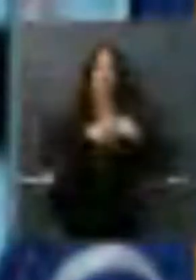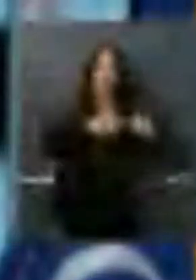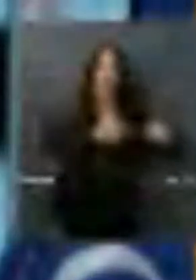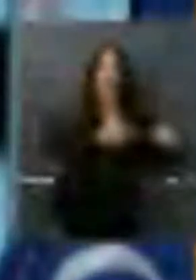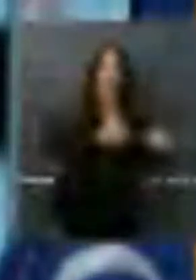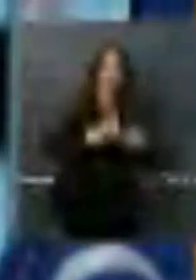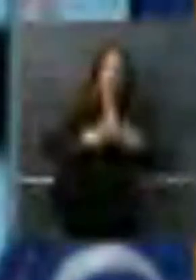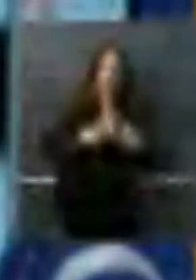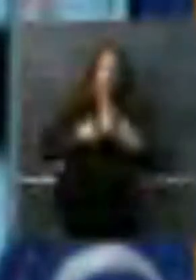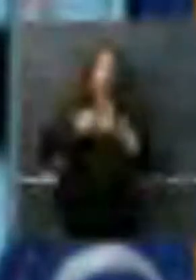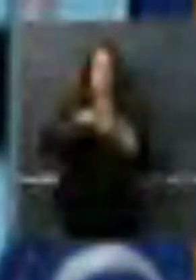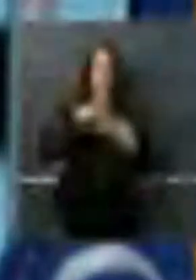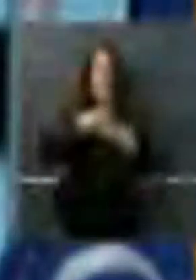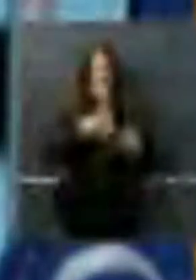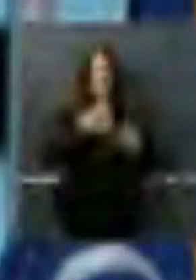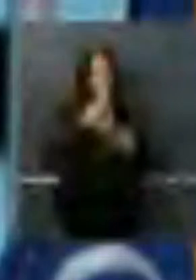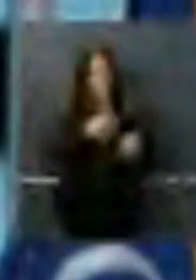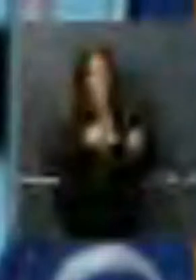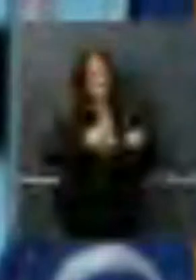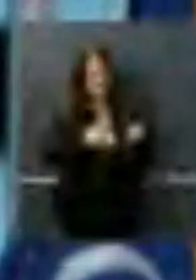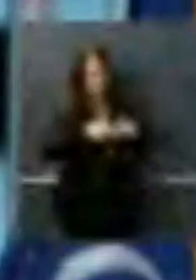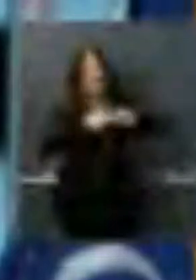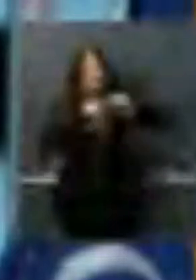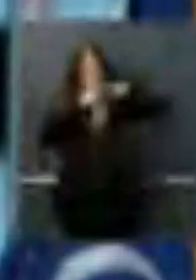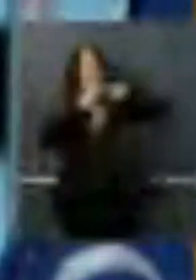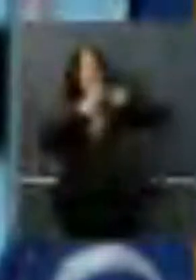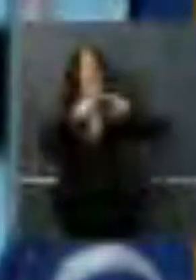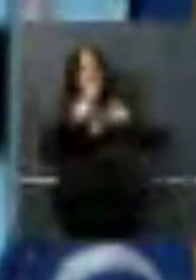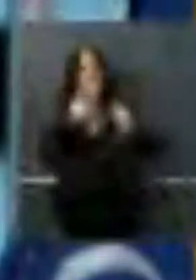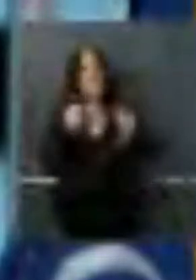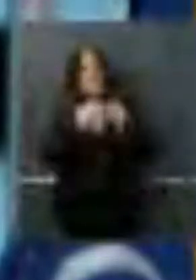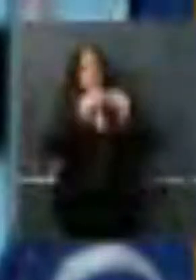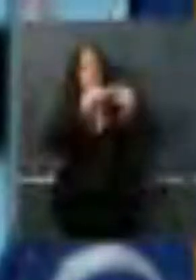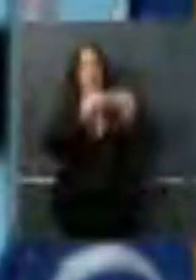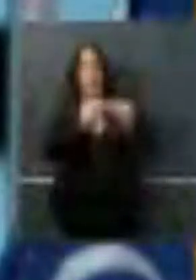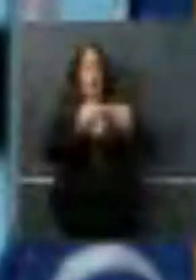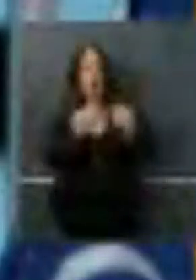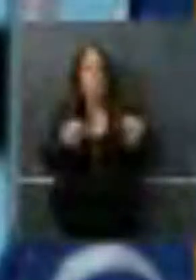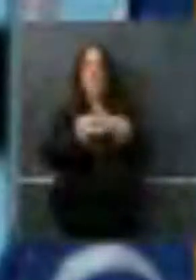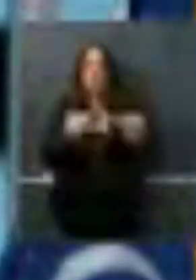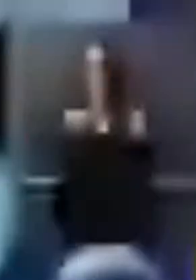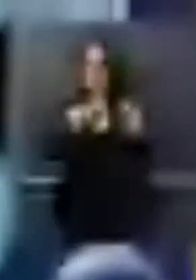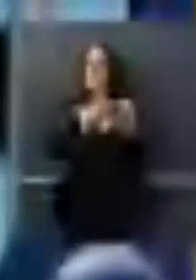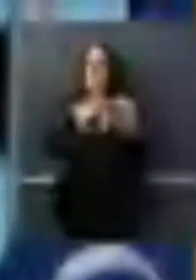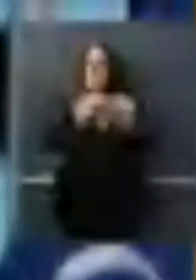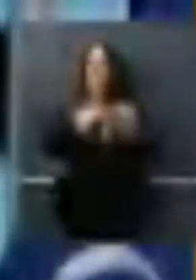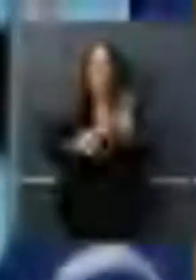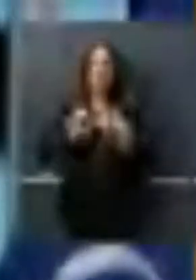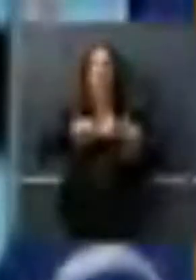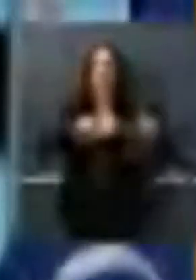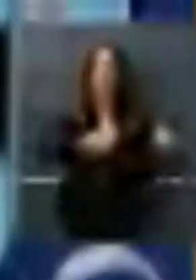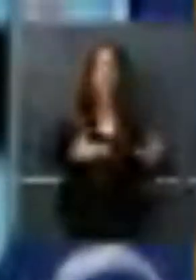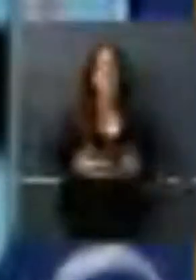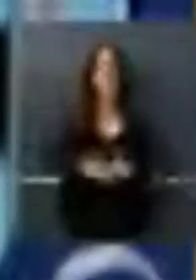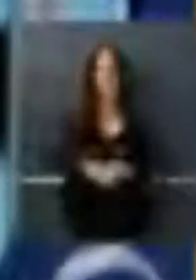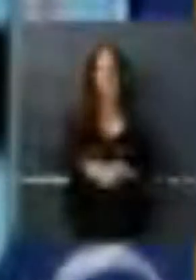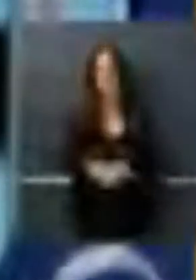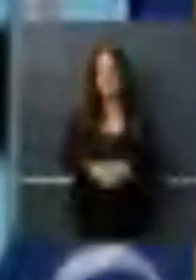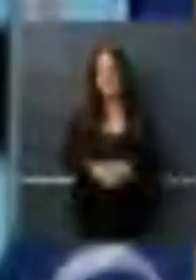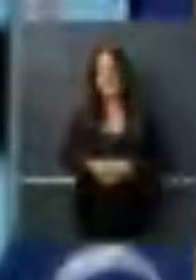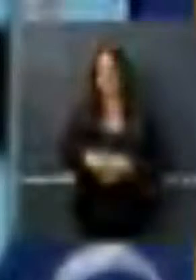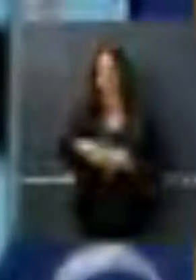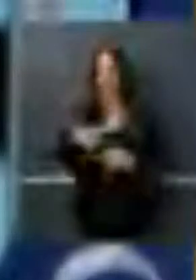We've got that Abbott announcement we made yesterday. We did a follow-up with Abbott. There was a question yesterday around the serology tests. I